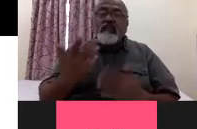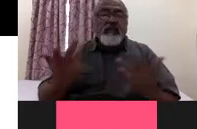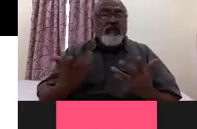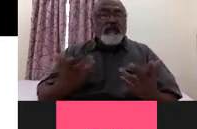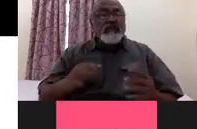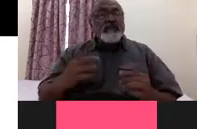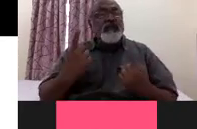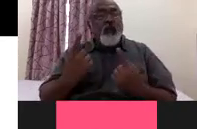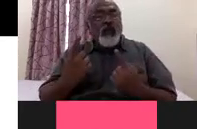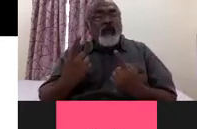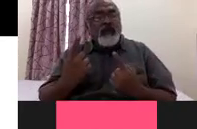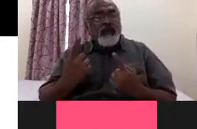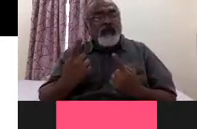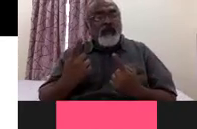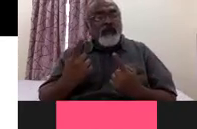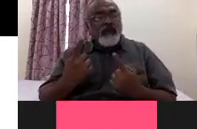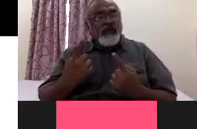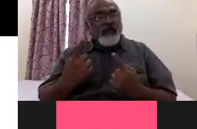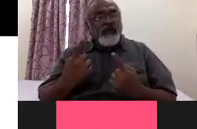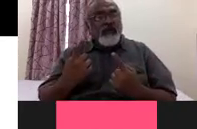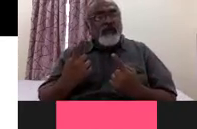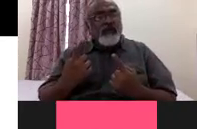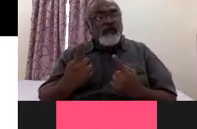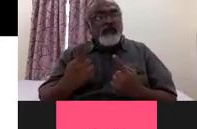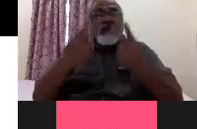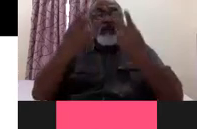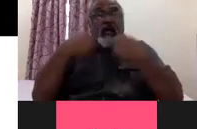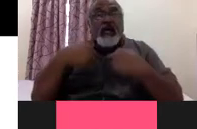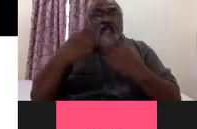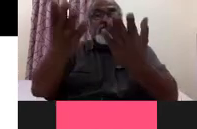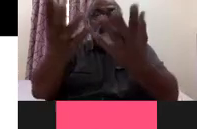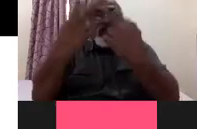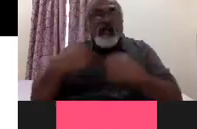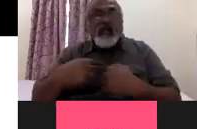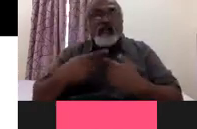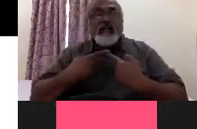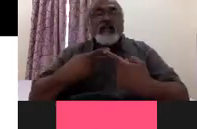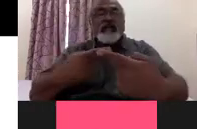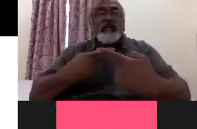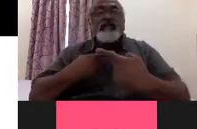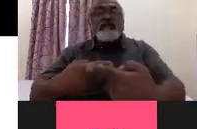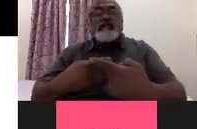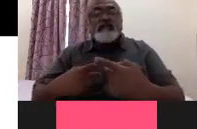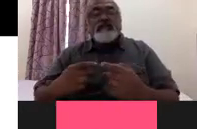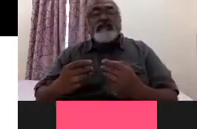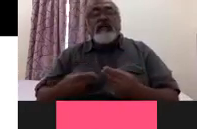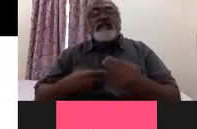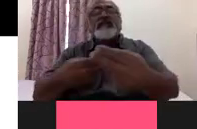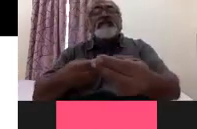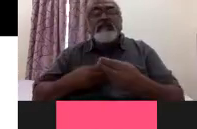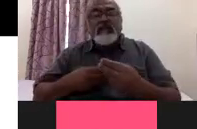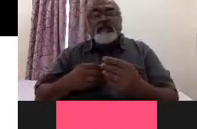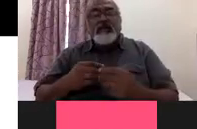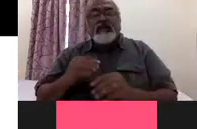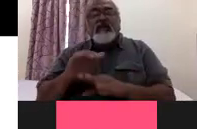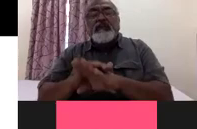cry in front of us, and like if we cry along with him, that means to be empathized, and he just gave this example. So